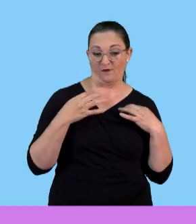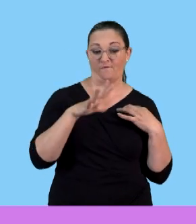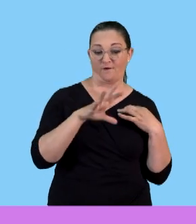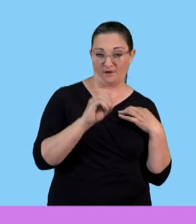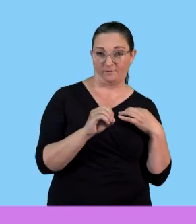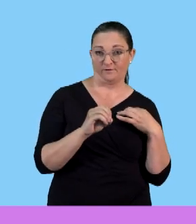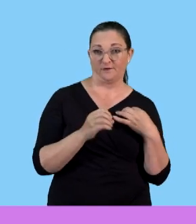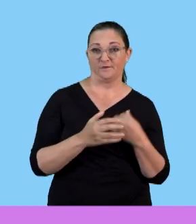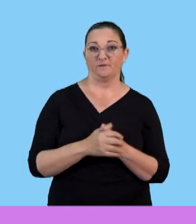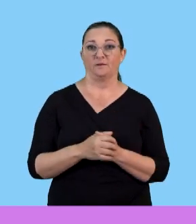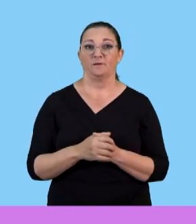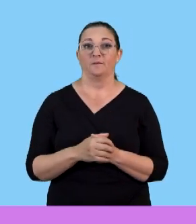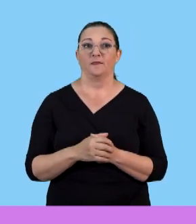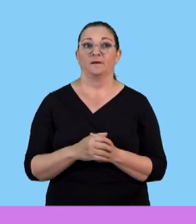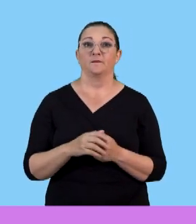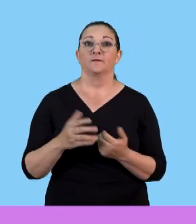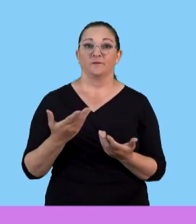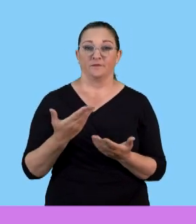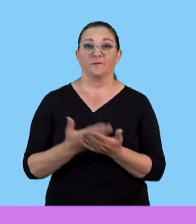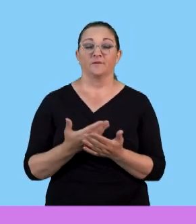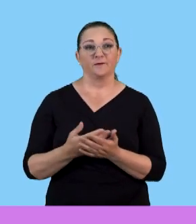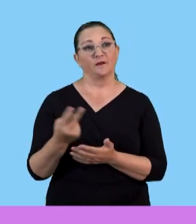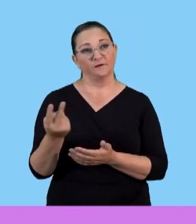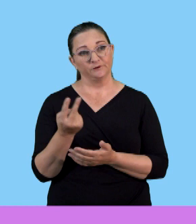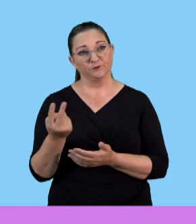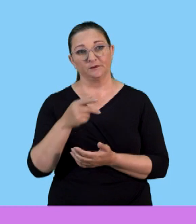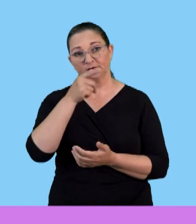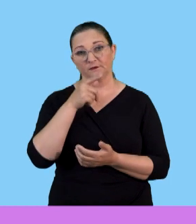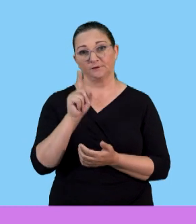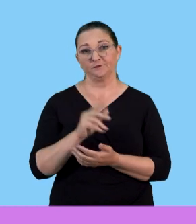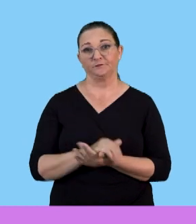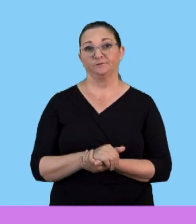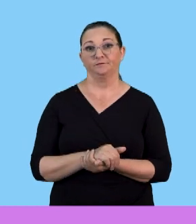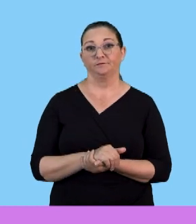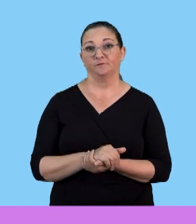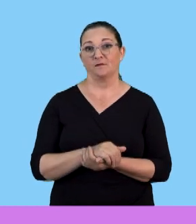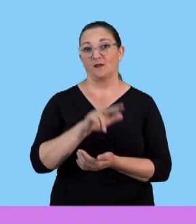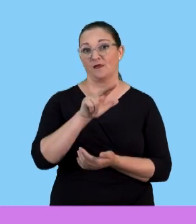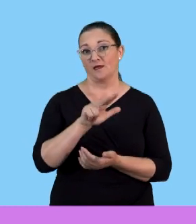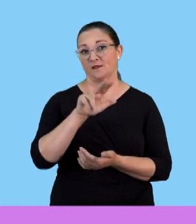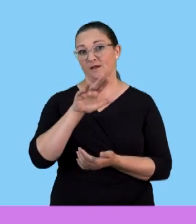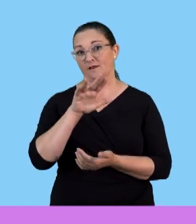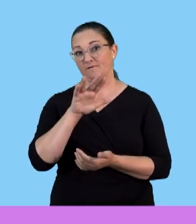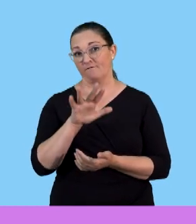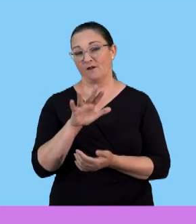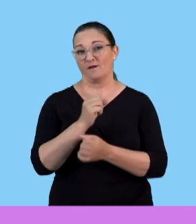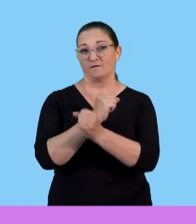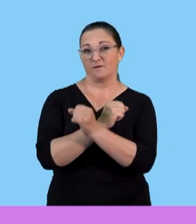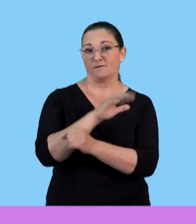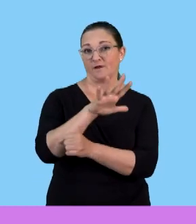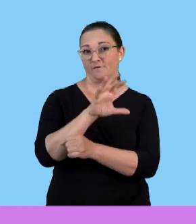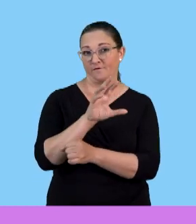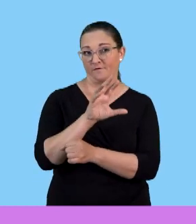So now completing all these, you can also say 85 multiplied